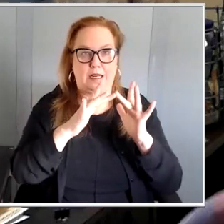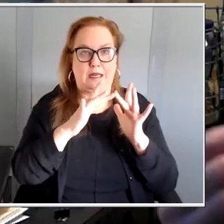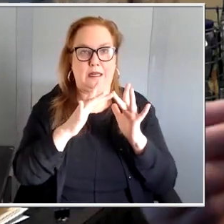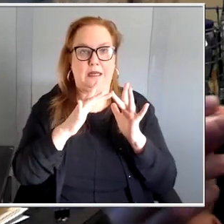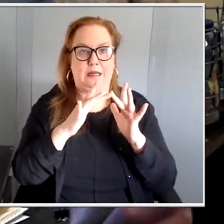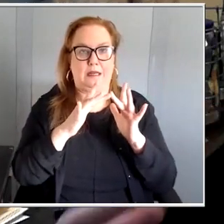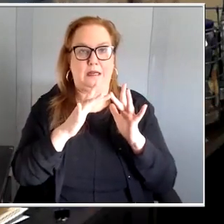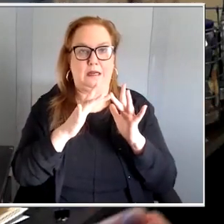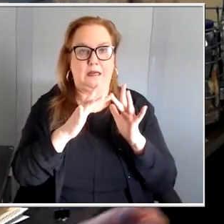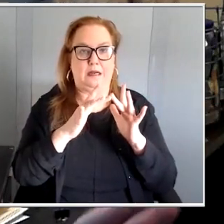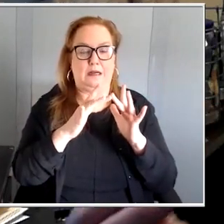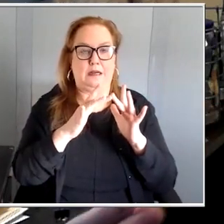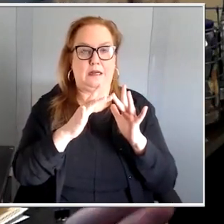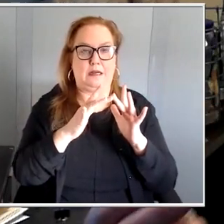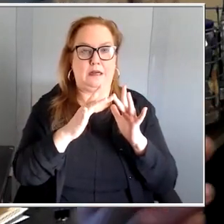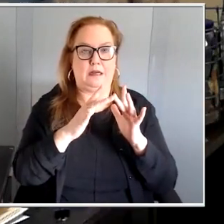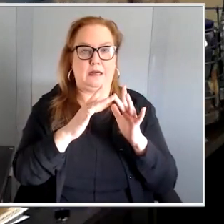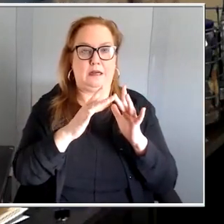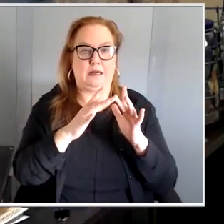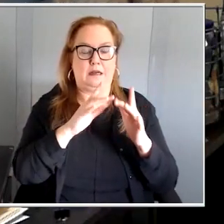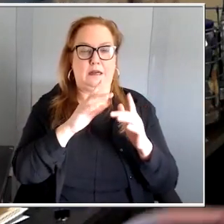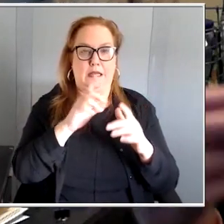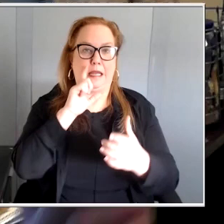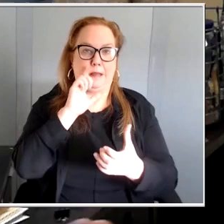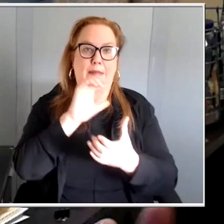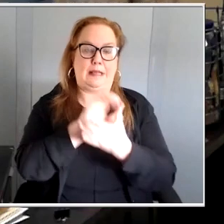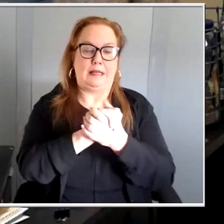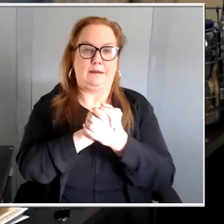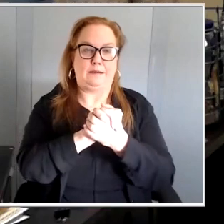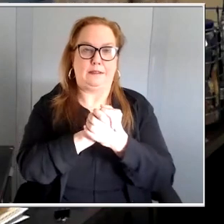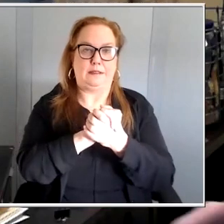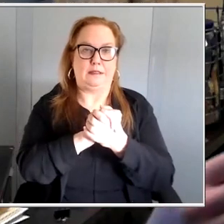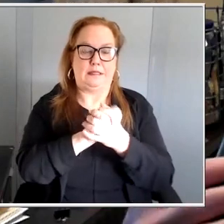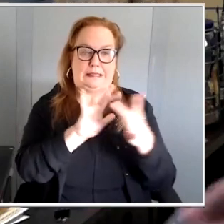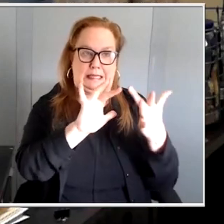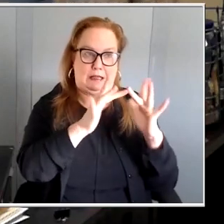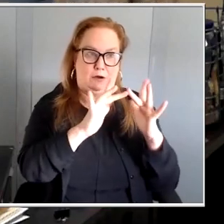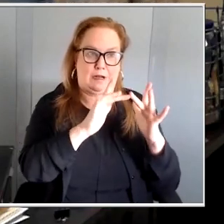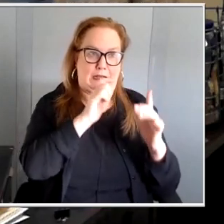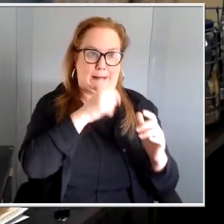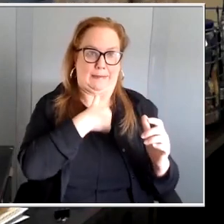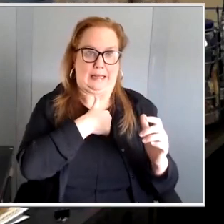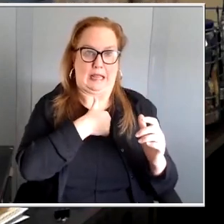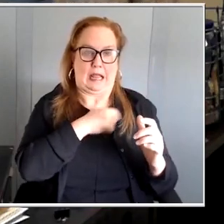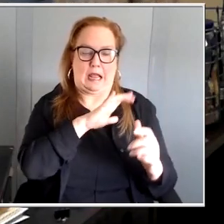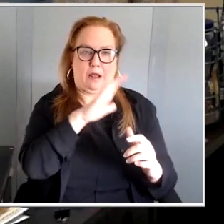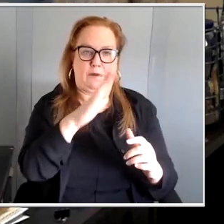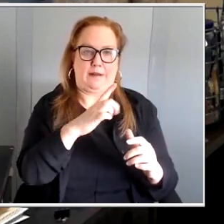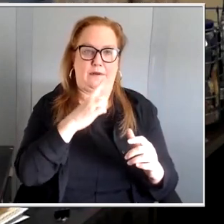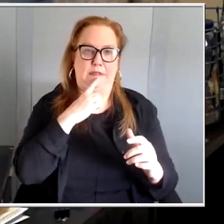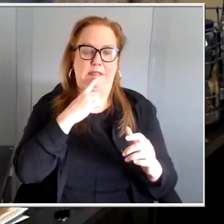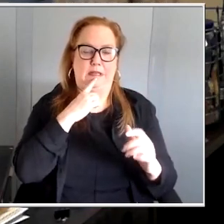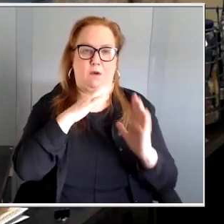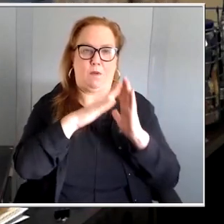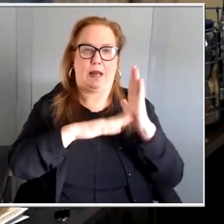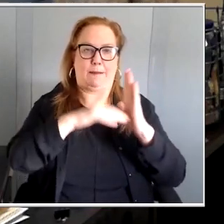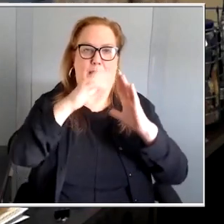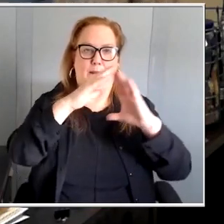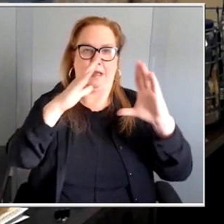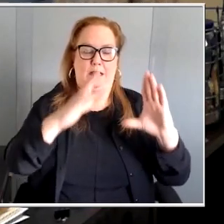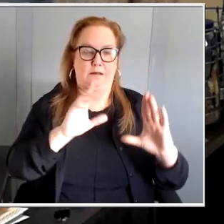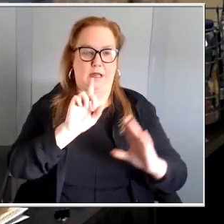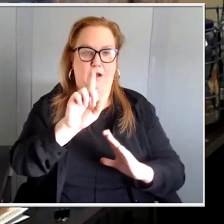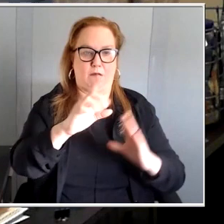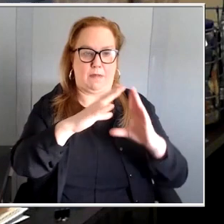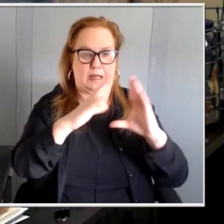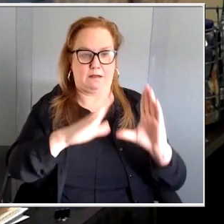and he actually believes that is, Now I would never go when I paint my house. I go to him and I say,